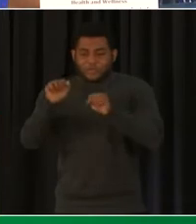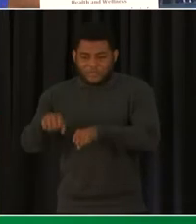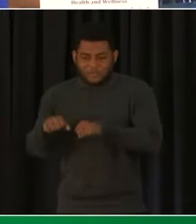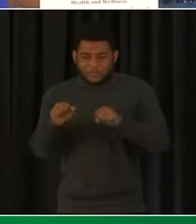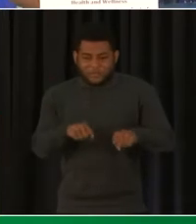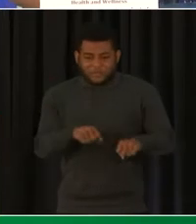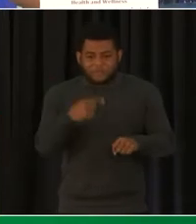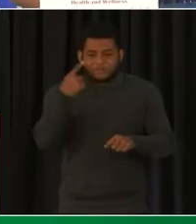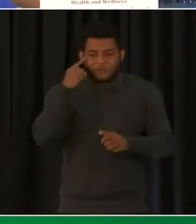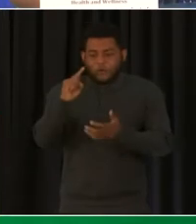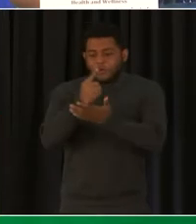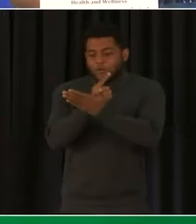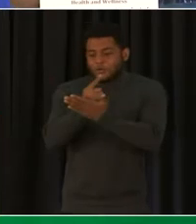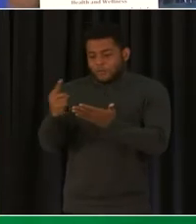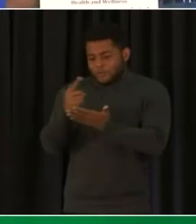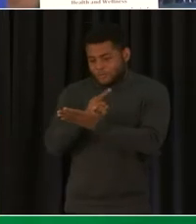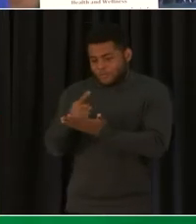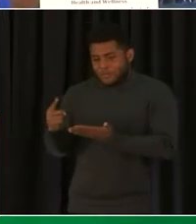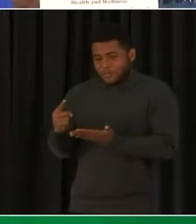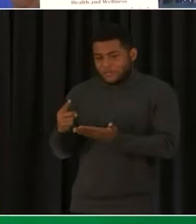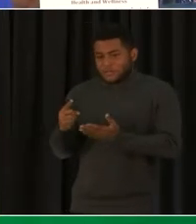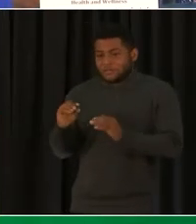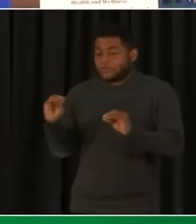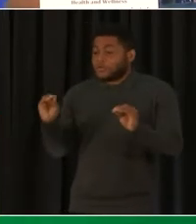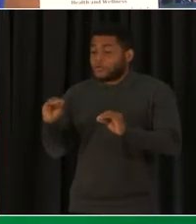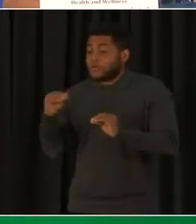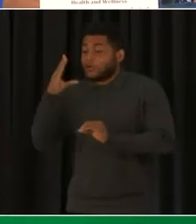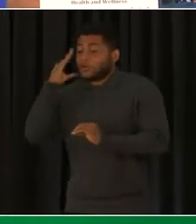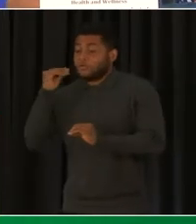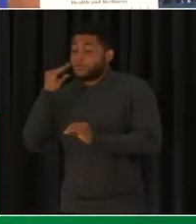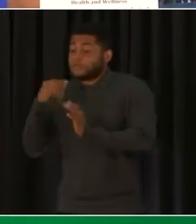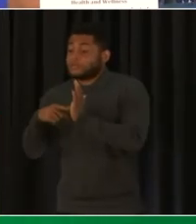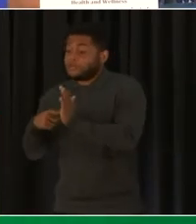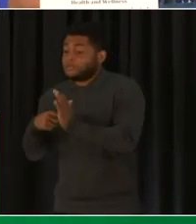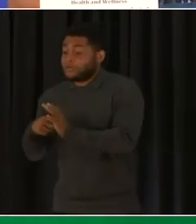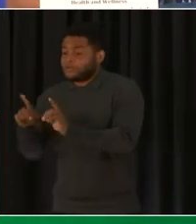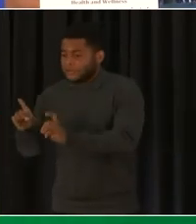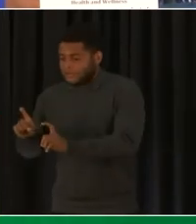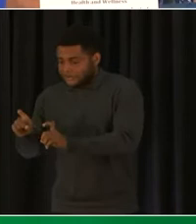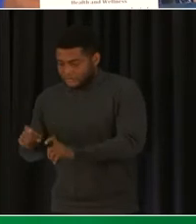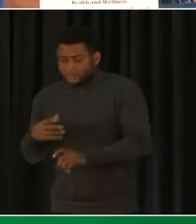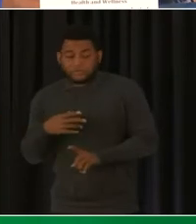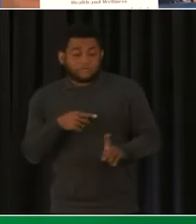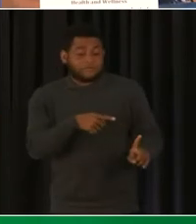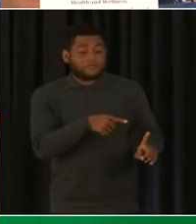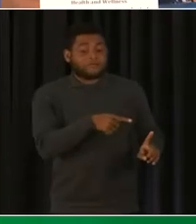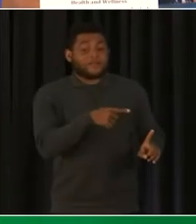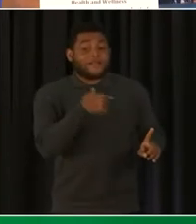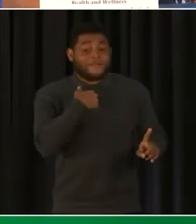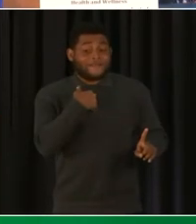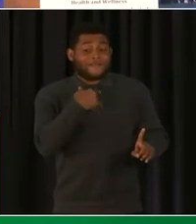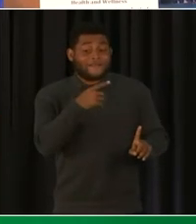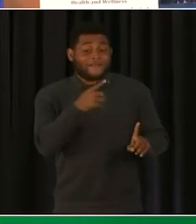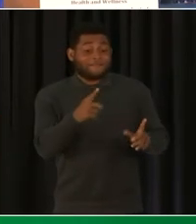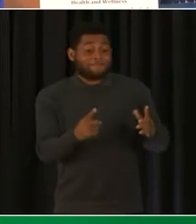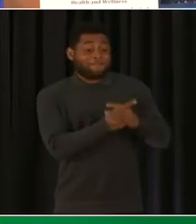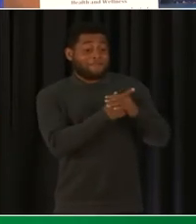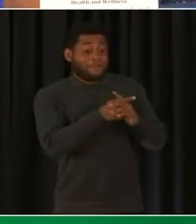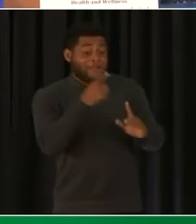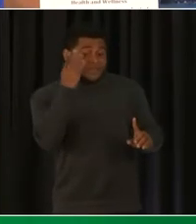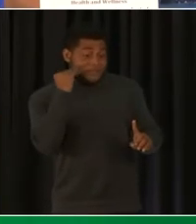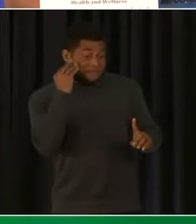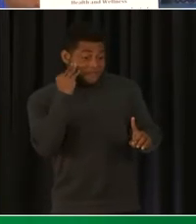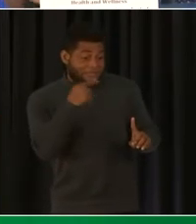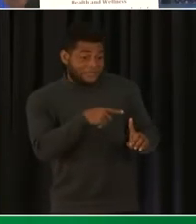both the weekly asymptomatic program and testing in the event that the student or staff member develops symptoms of